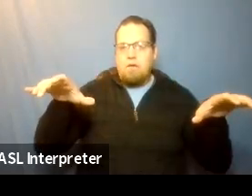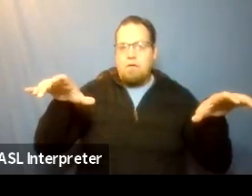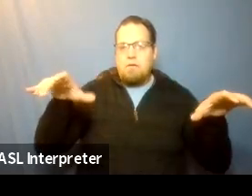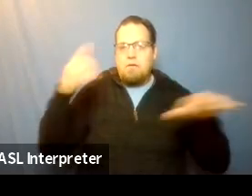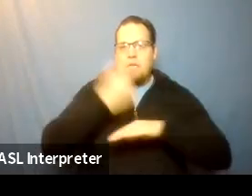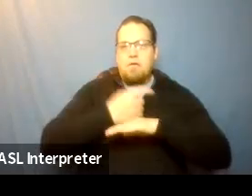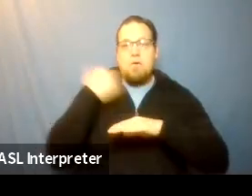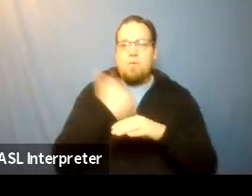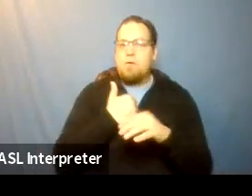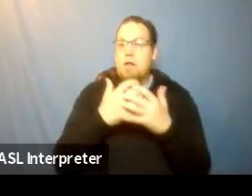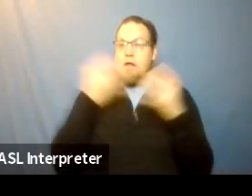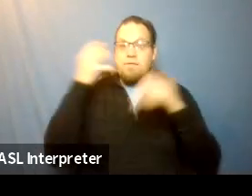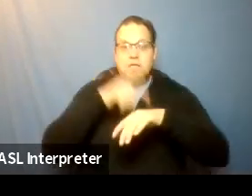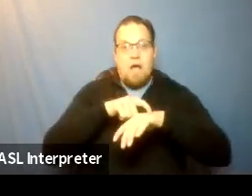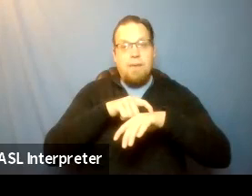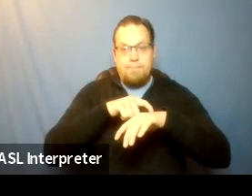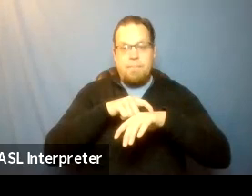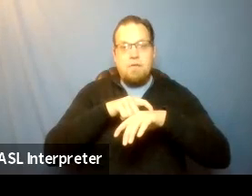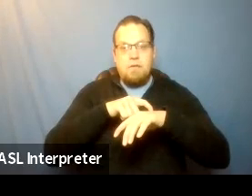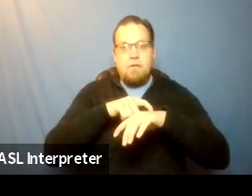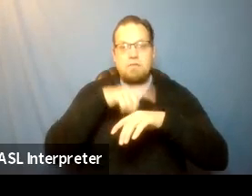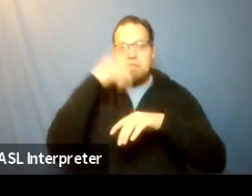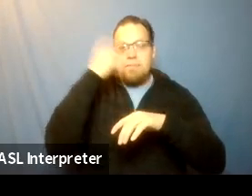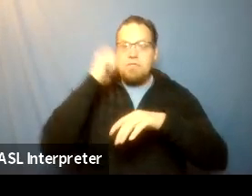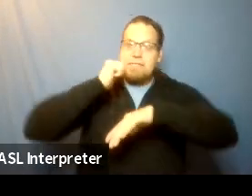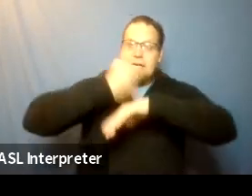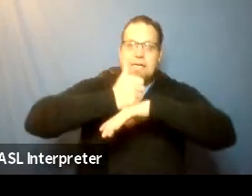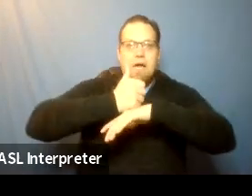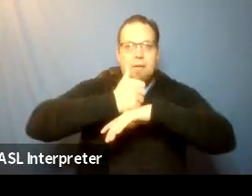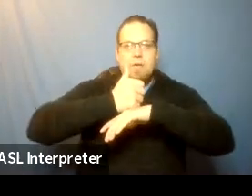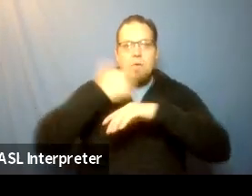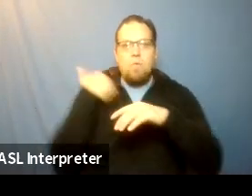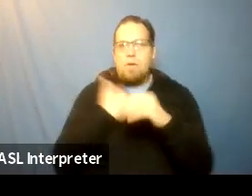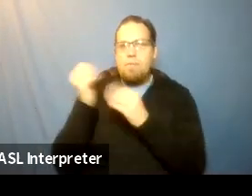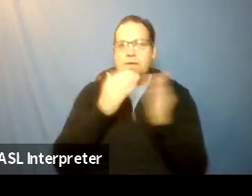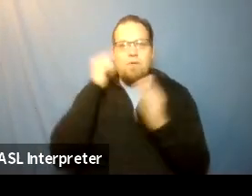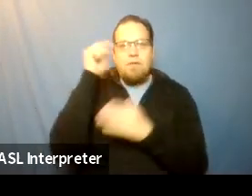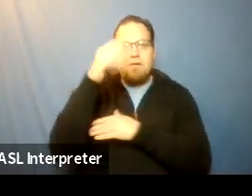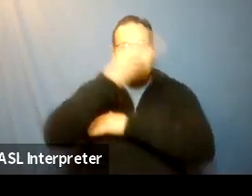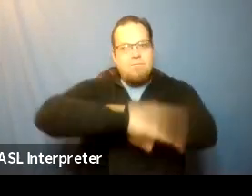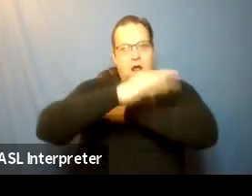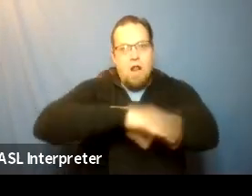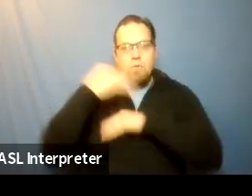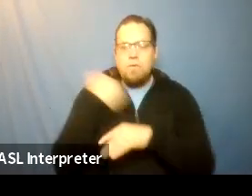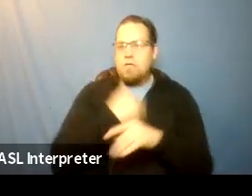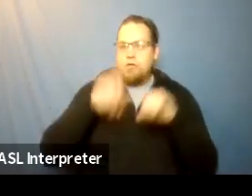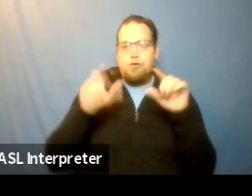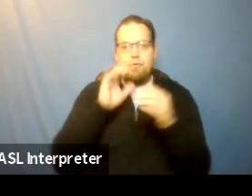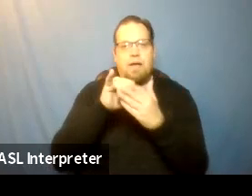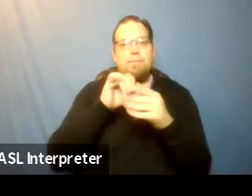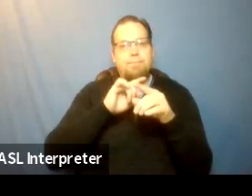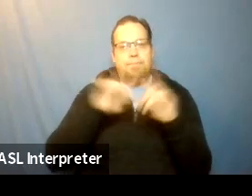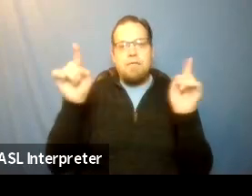Yes, we spent a lot of time over the summer of setting this up. Like we were planning for this in the fall and we're unable to do it. So